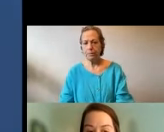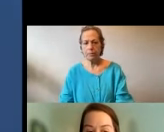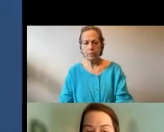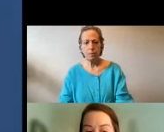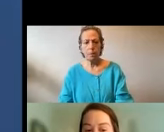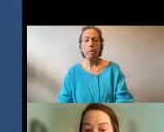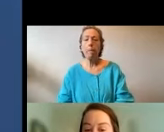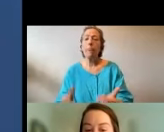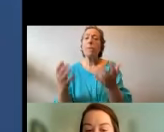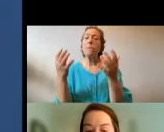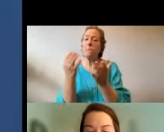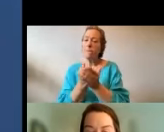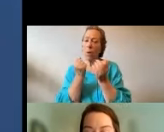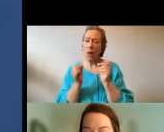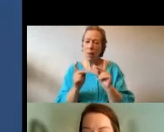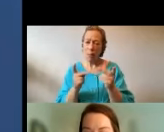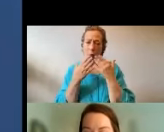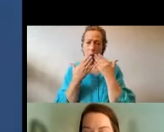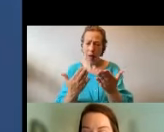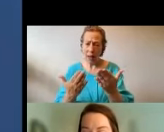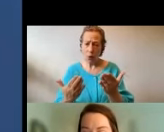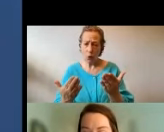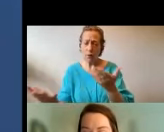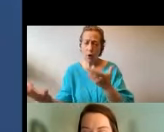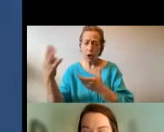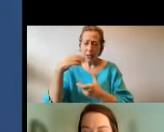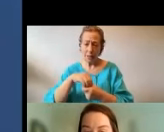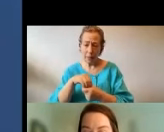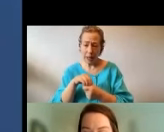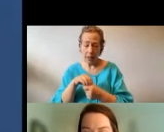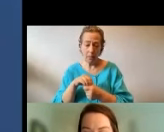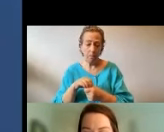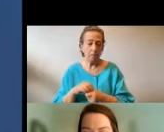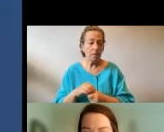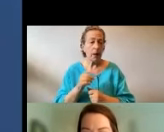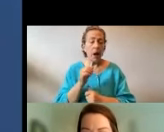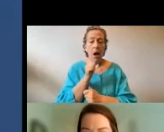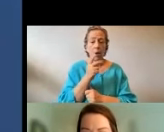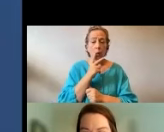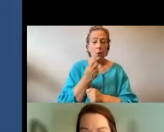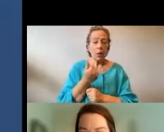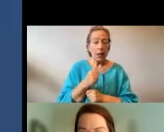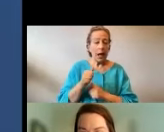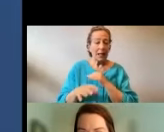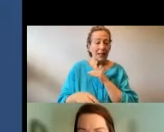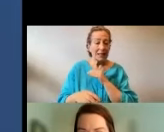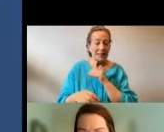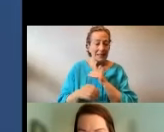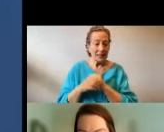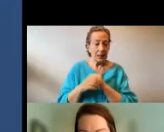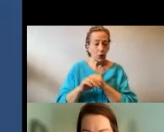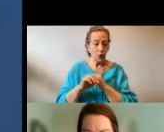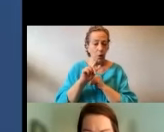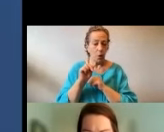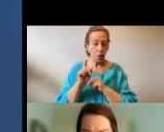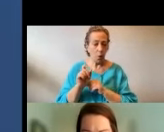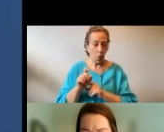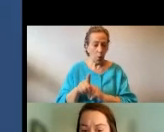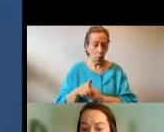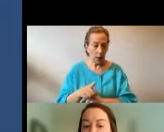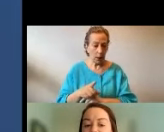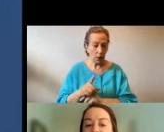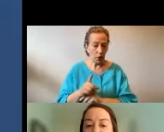for participating. I don't see any additional questions that I think that we haven't addressed or that we could